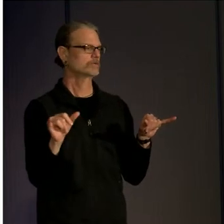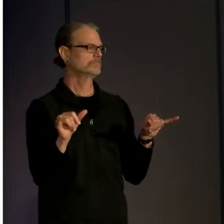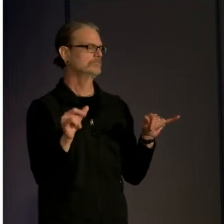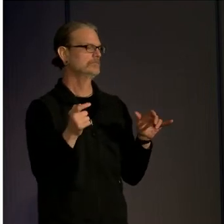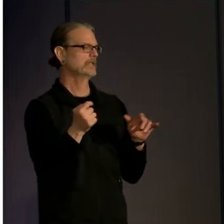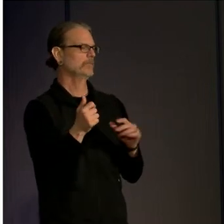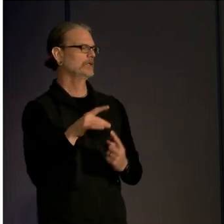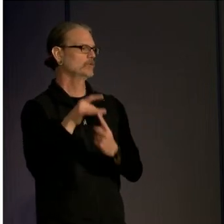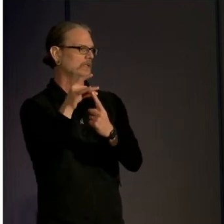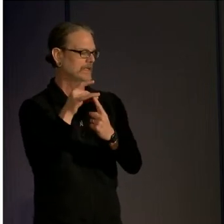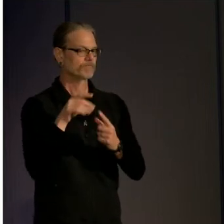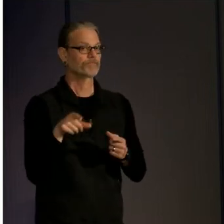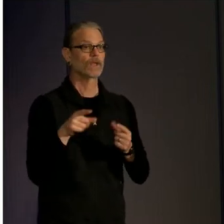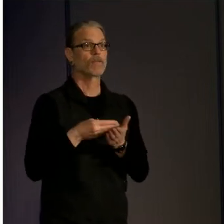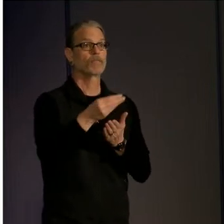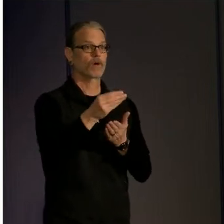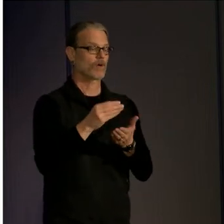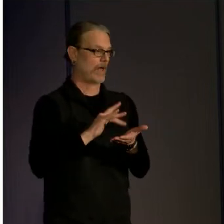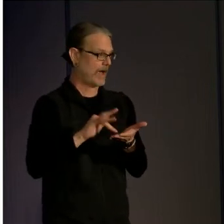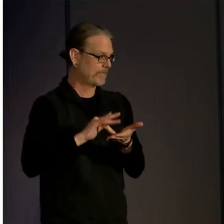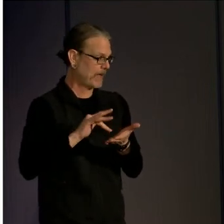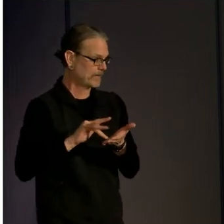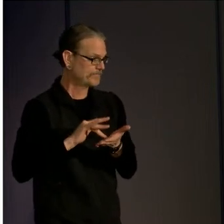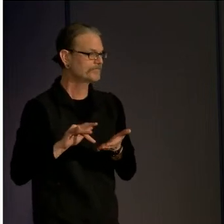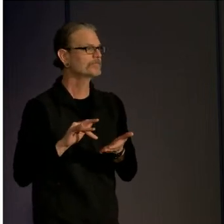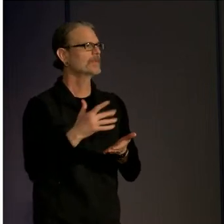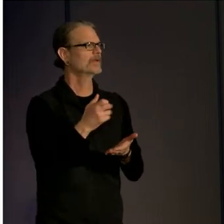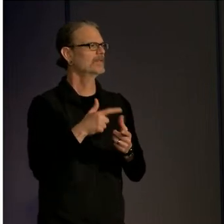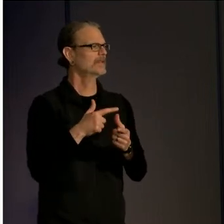an iPad and got Proloco to go.